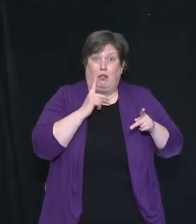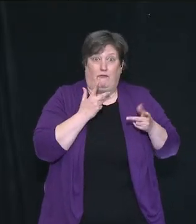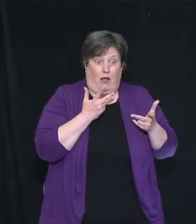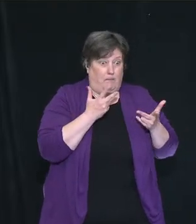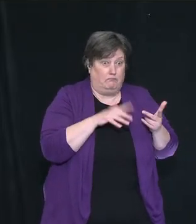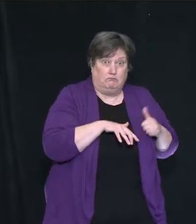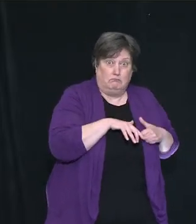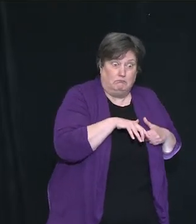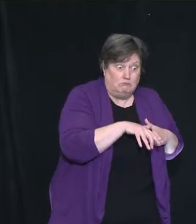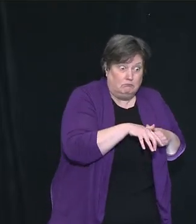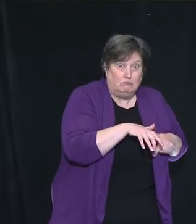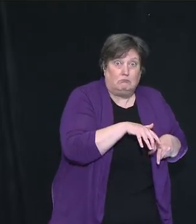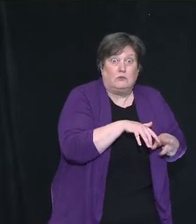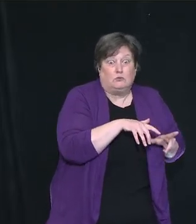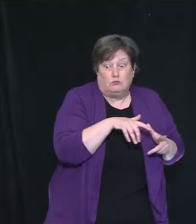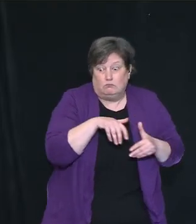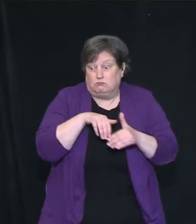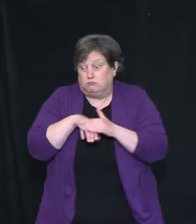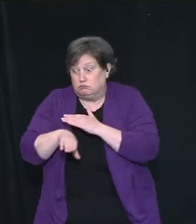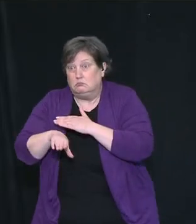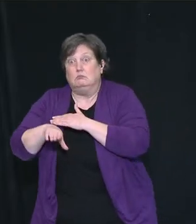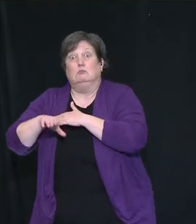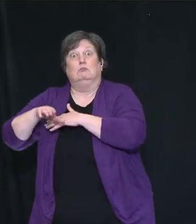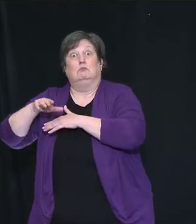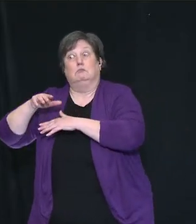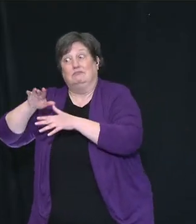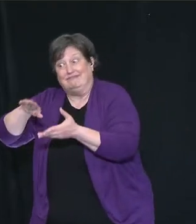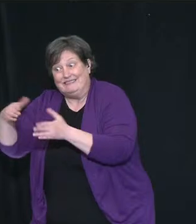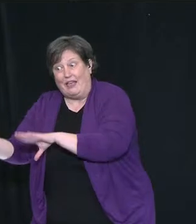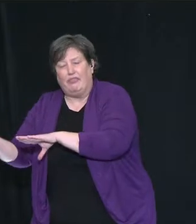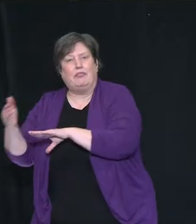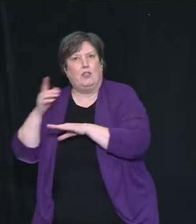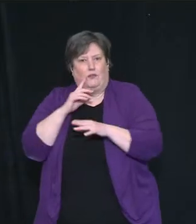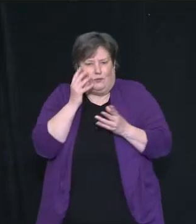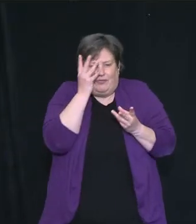to offer its specific contribution.